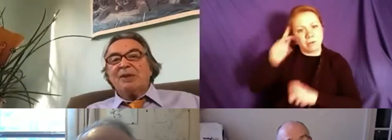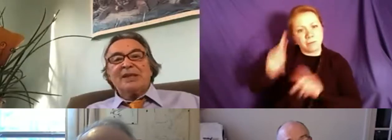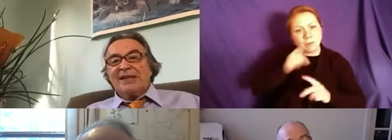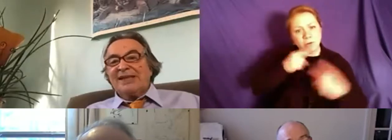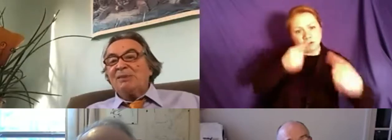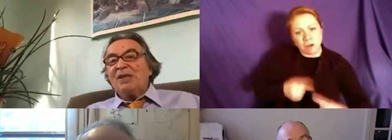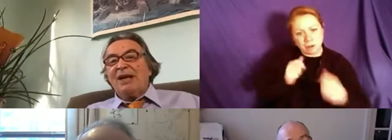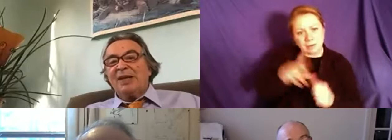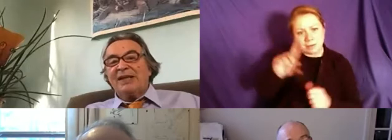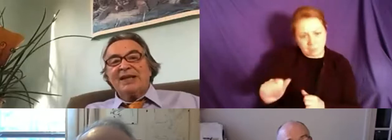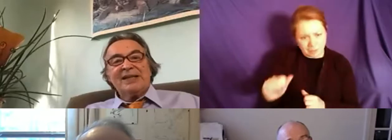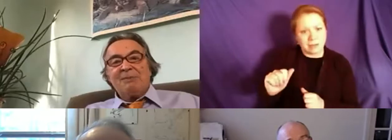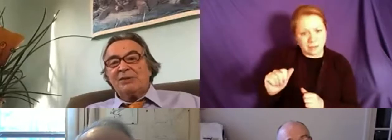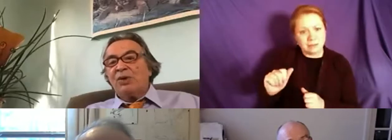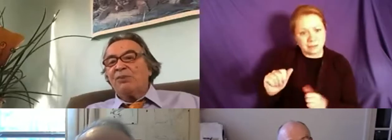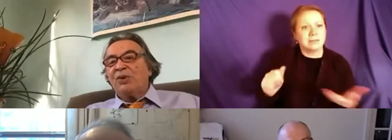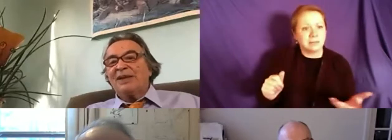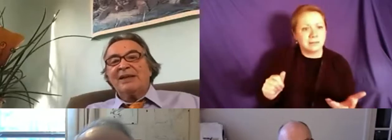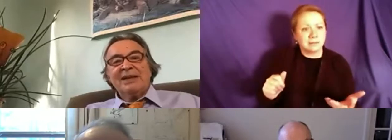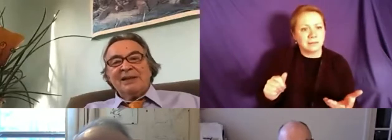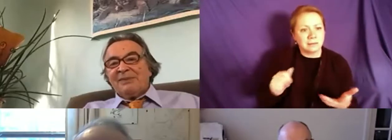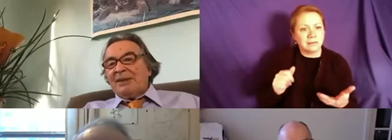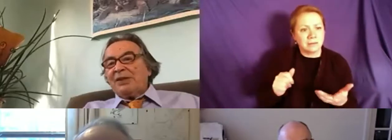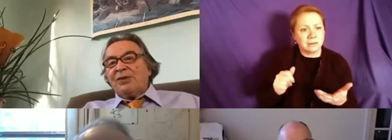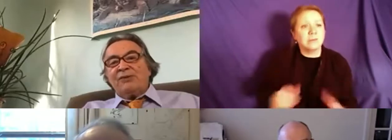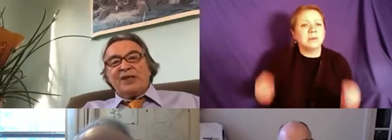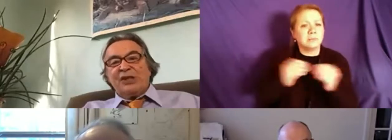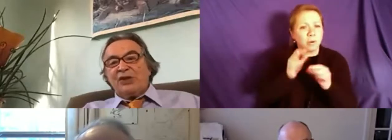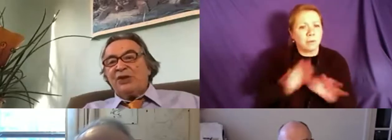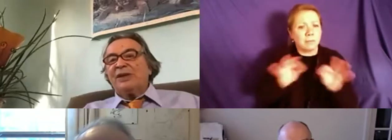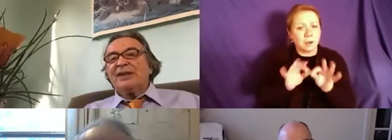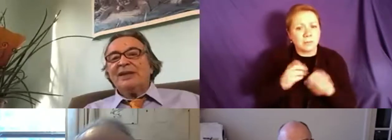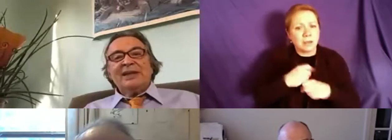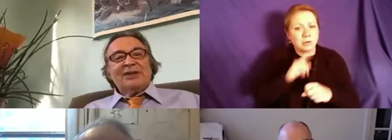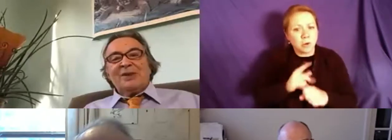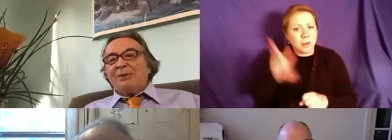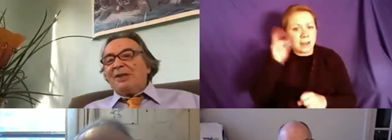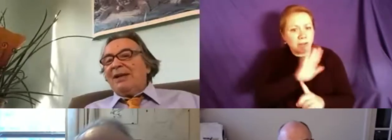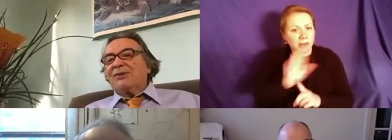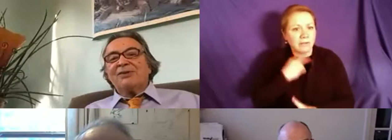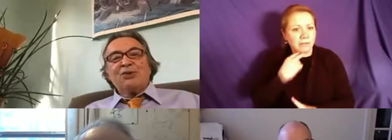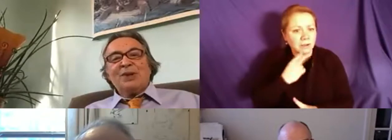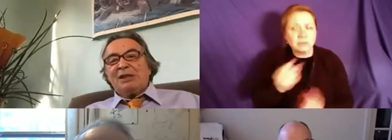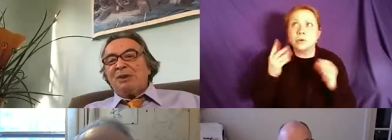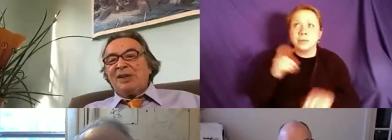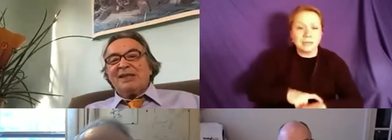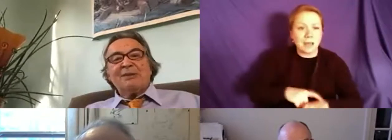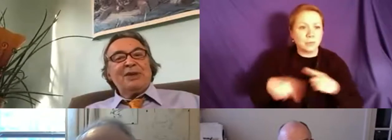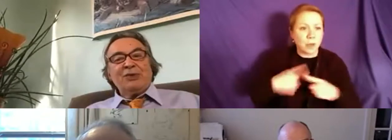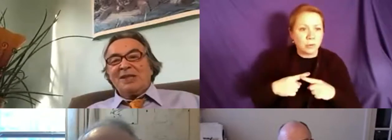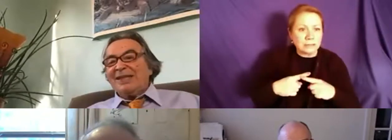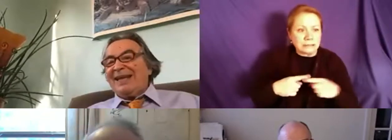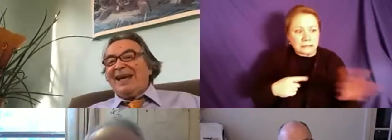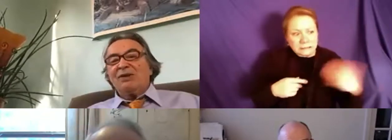with disabilities at the same time. And I think it's that much more important that they make sure their voices are heard. And there've been so many times when we've squeezed people into